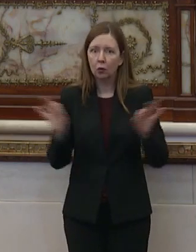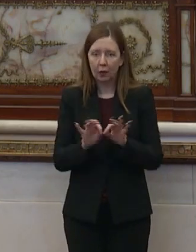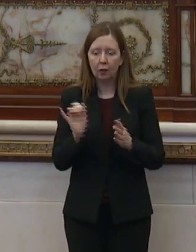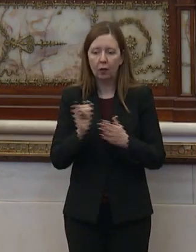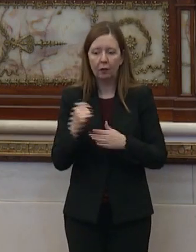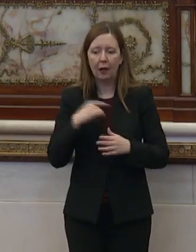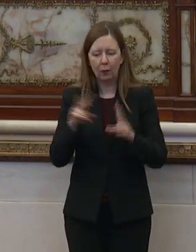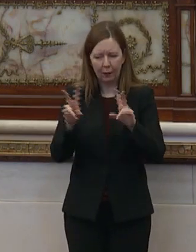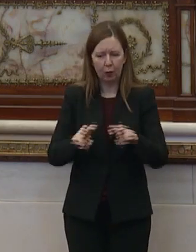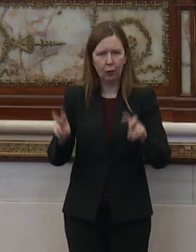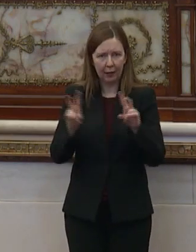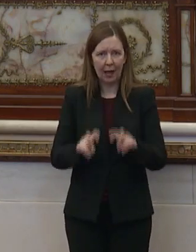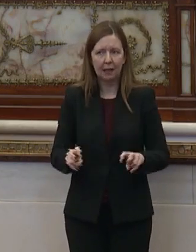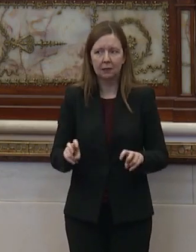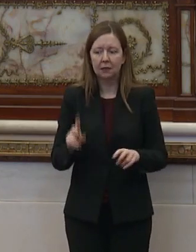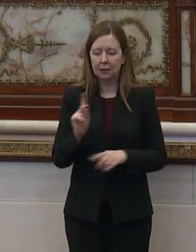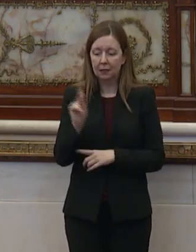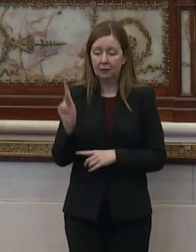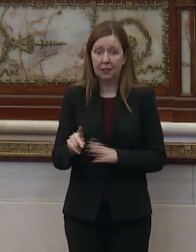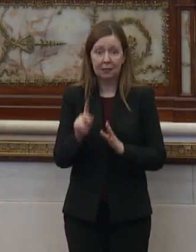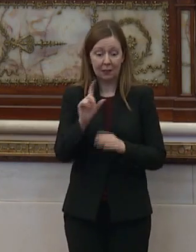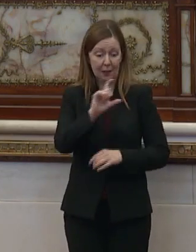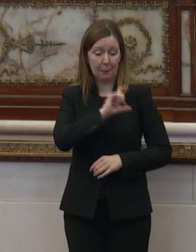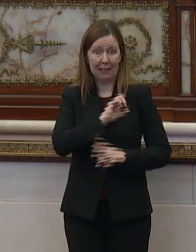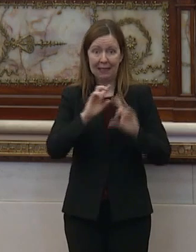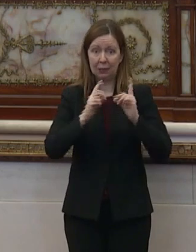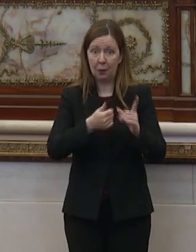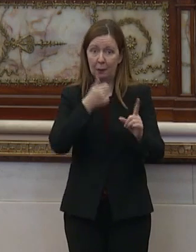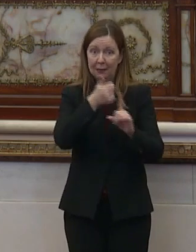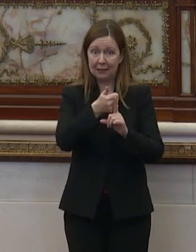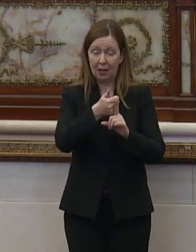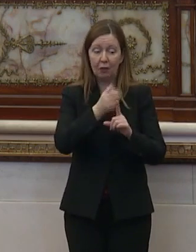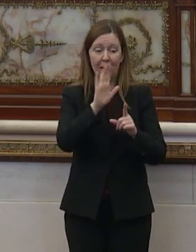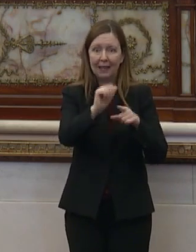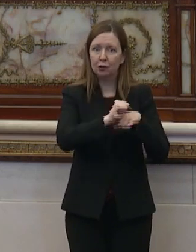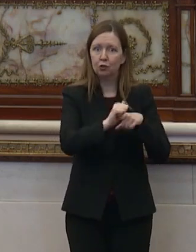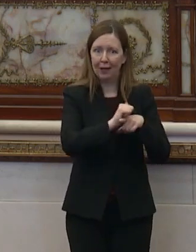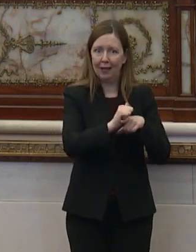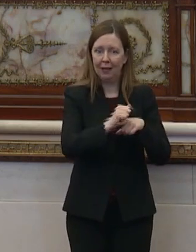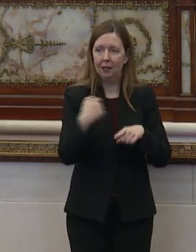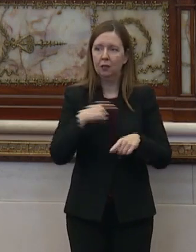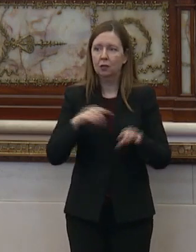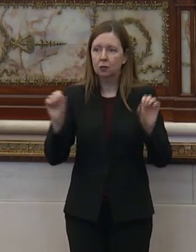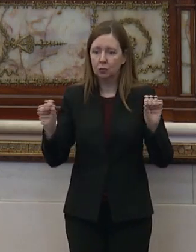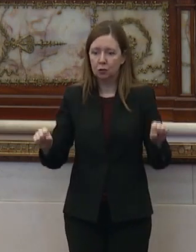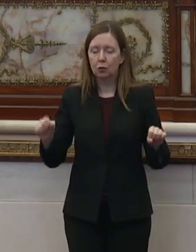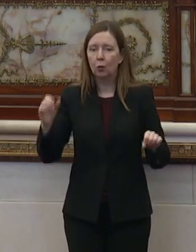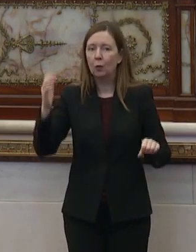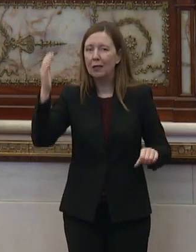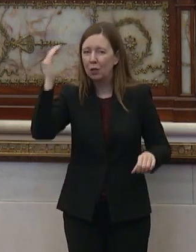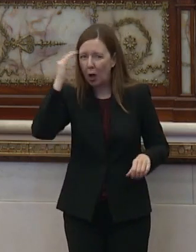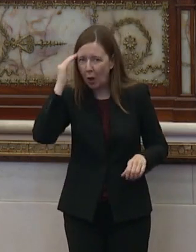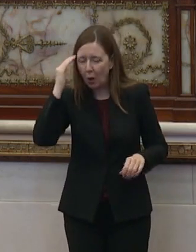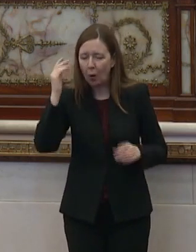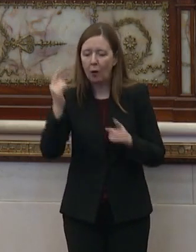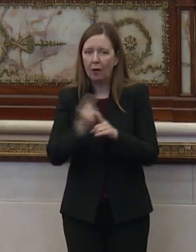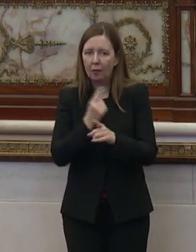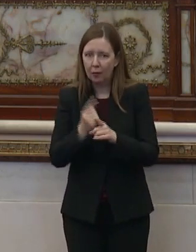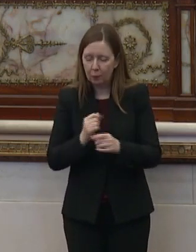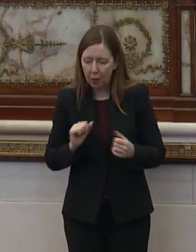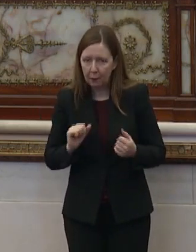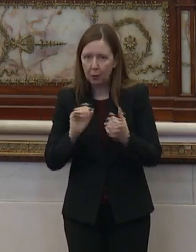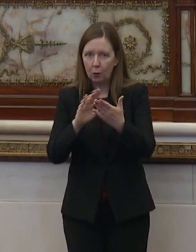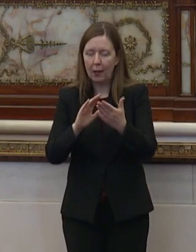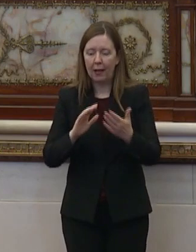that we look at Philadelphia Police Department training so that we can know the proper way